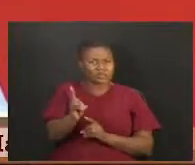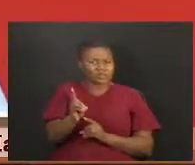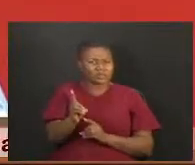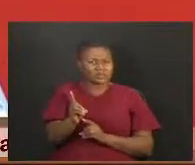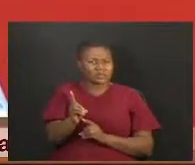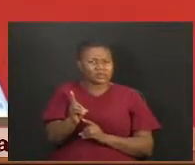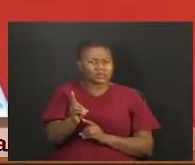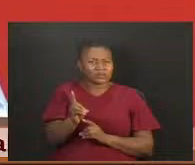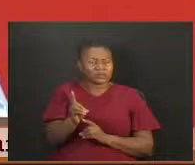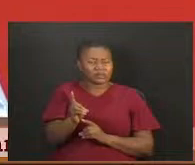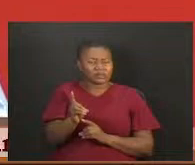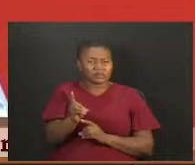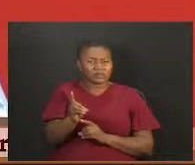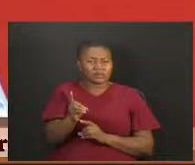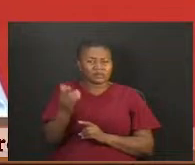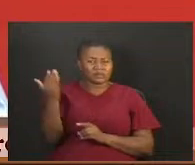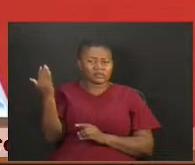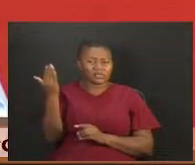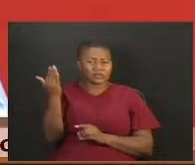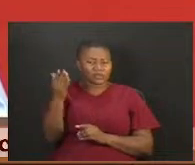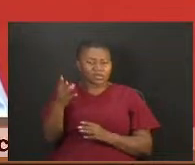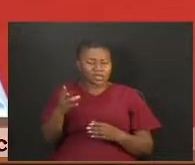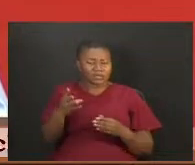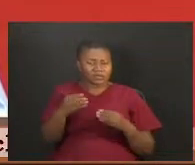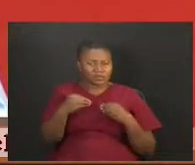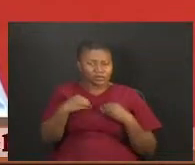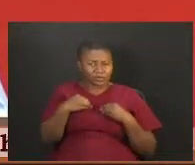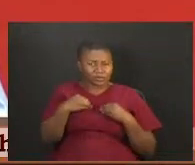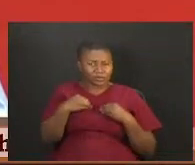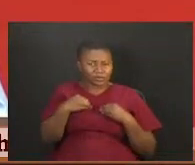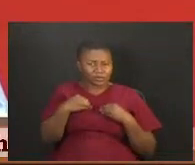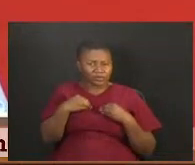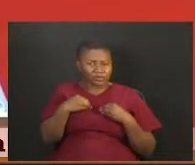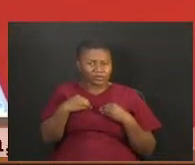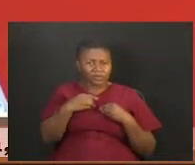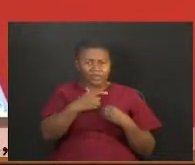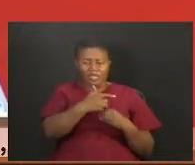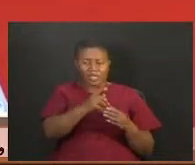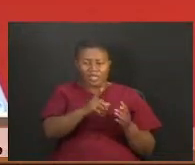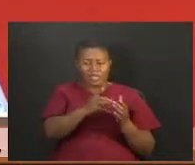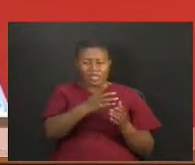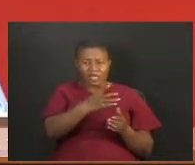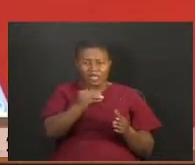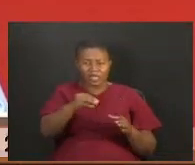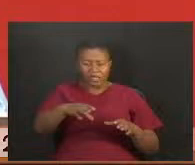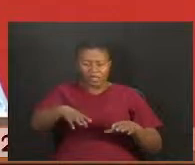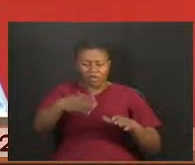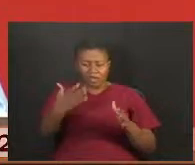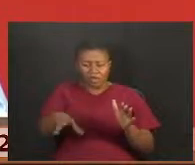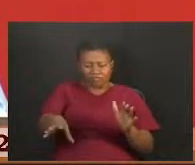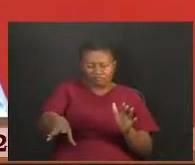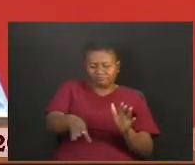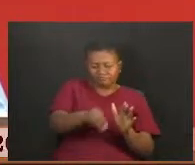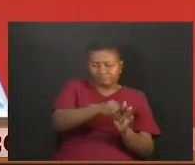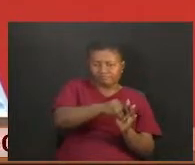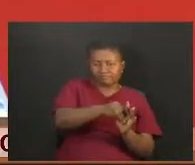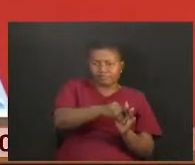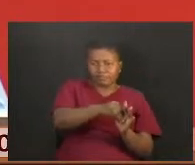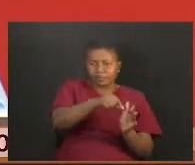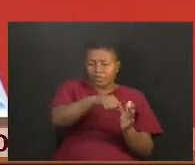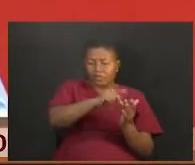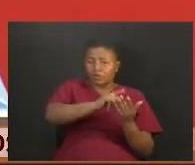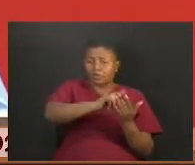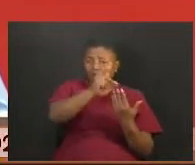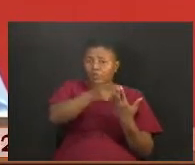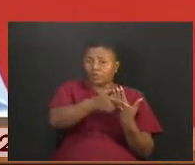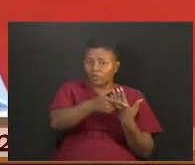The statement was admitted. It's been properly captured on the order paper as programmed